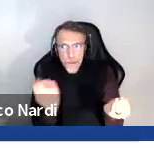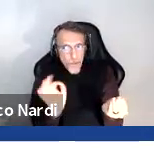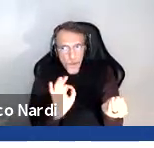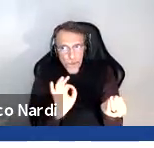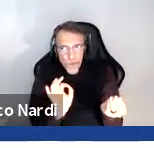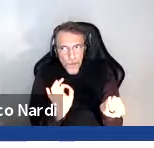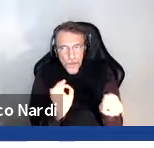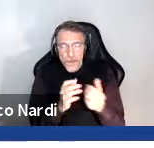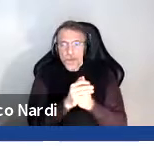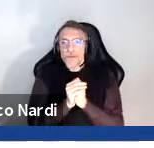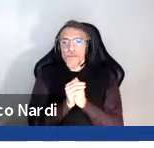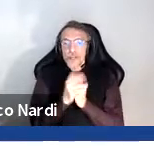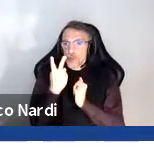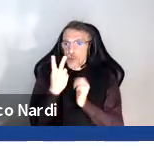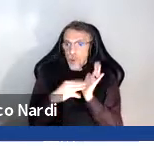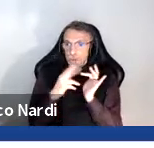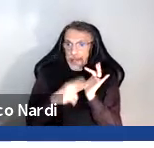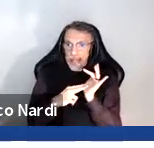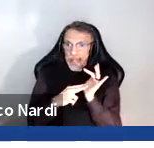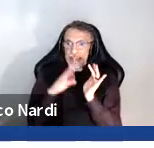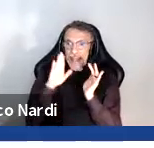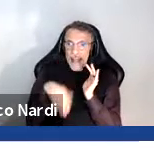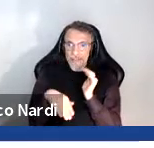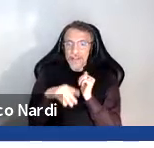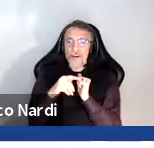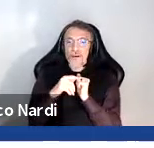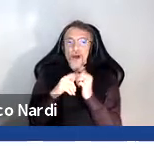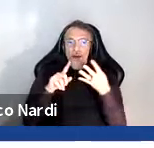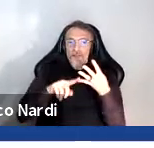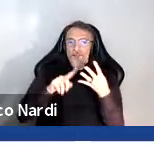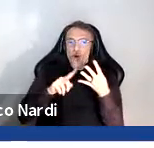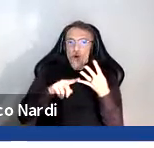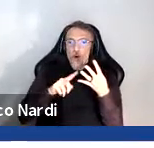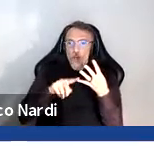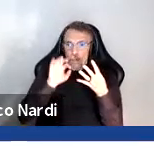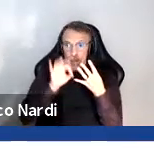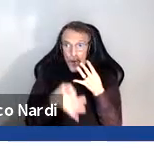I have 2 minutes. I don't have for my fourth point. Okay,